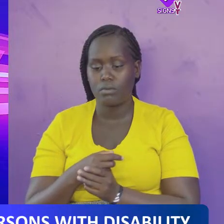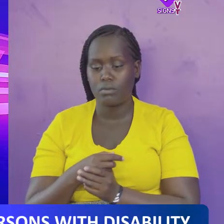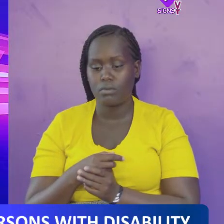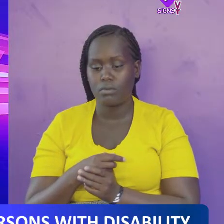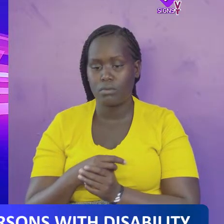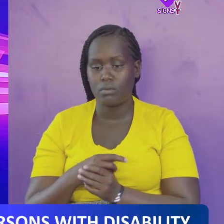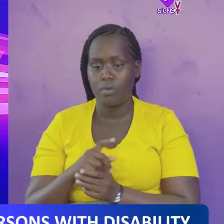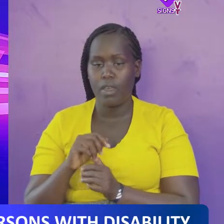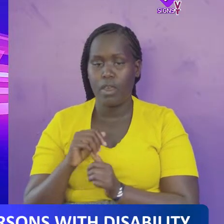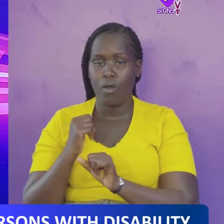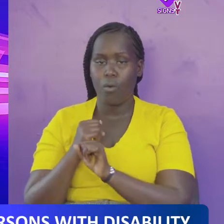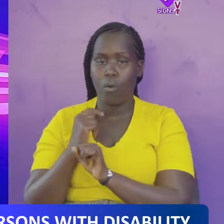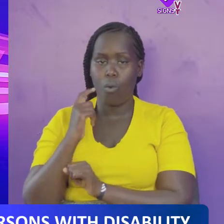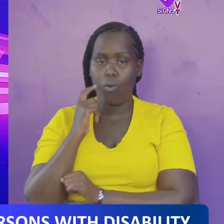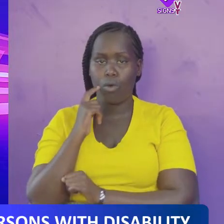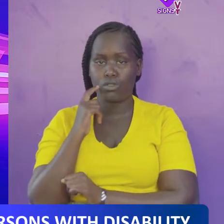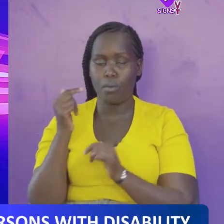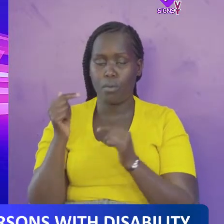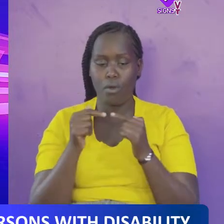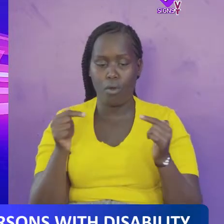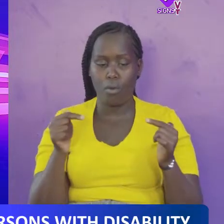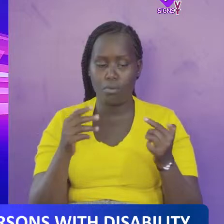workshop. Okay. Opposite